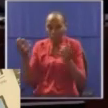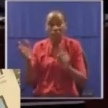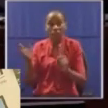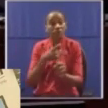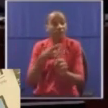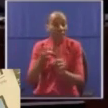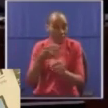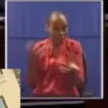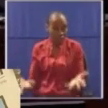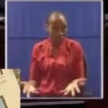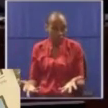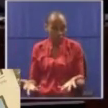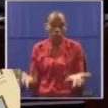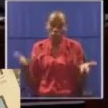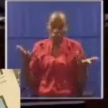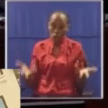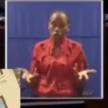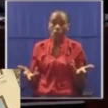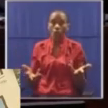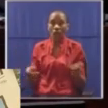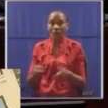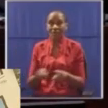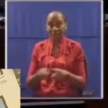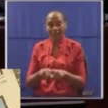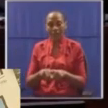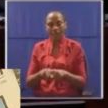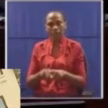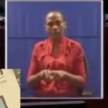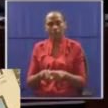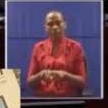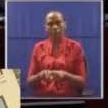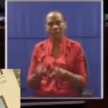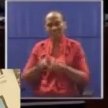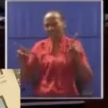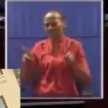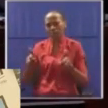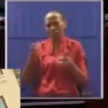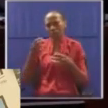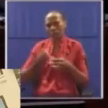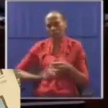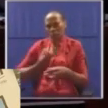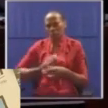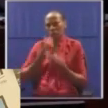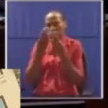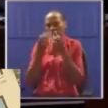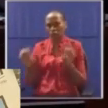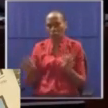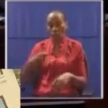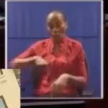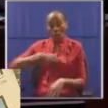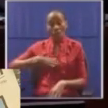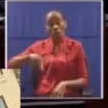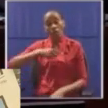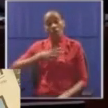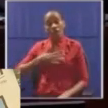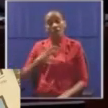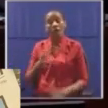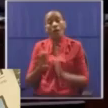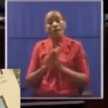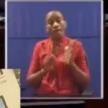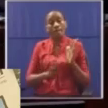is a totally acceptable limitation on the freedom of expression. However, our view is that the